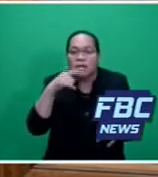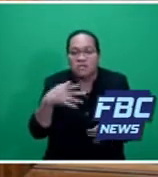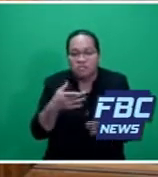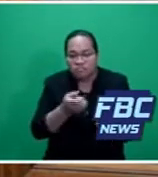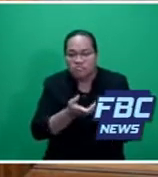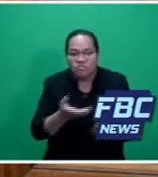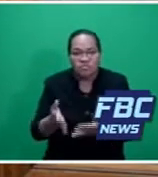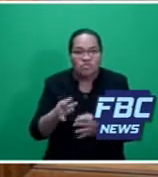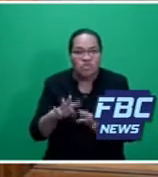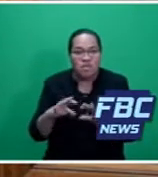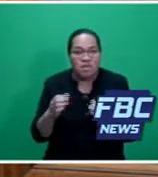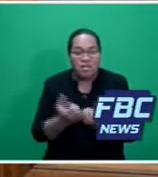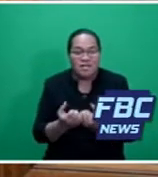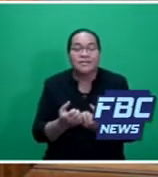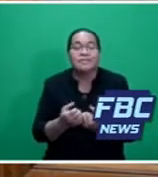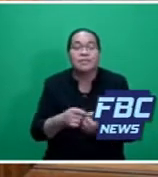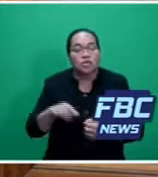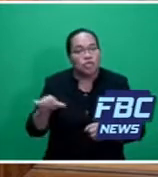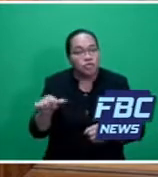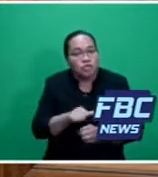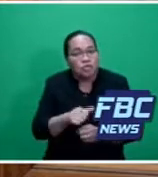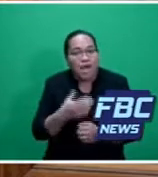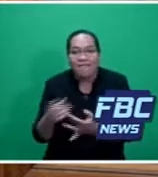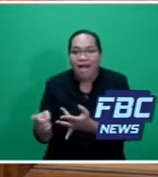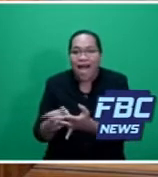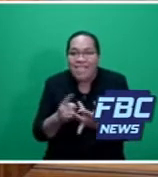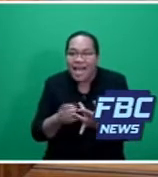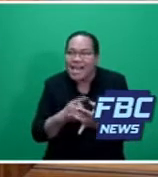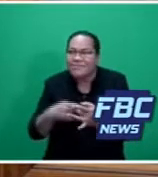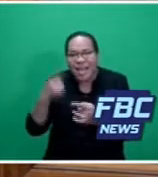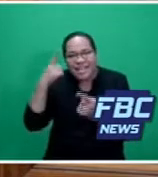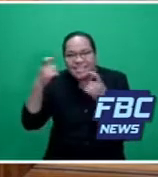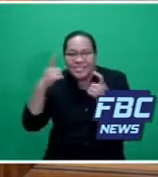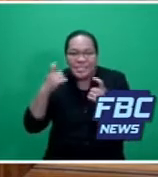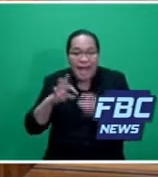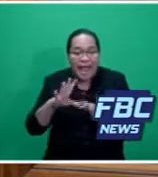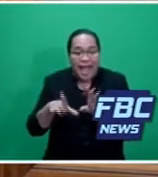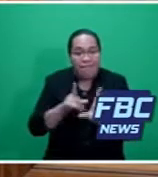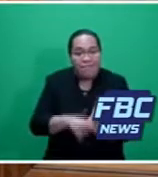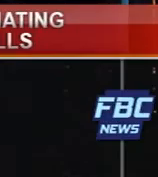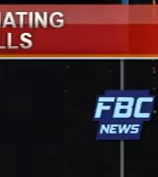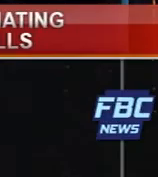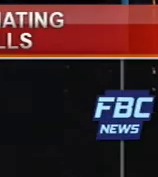committees. That there should be other incentives such as annual performance awards.